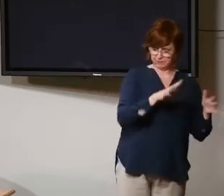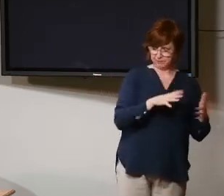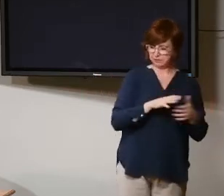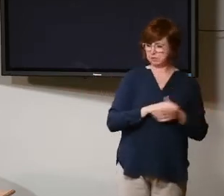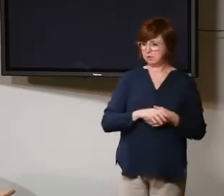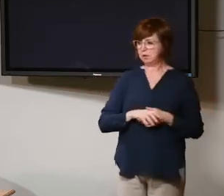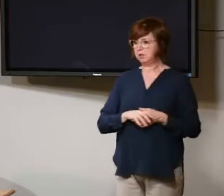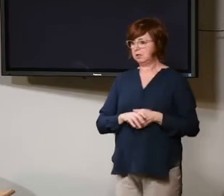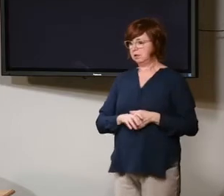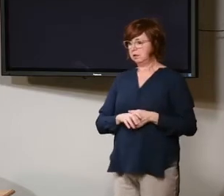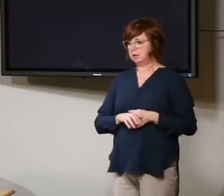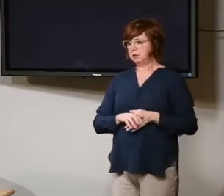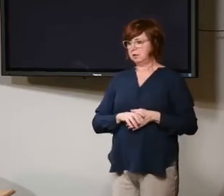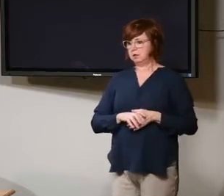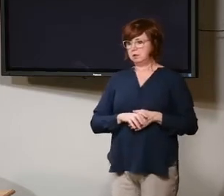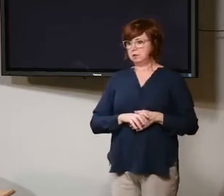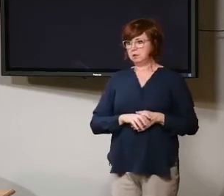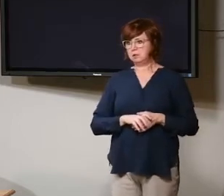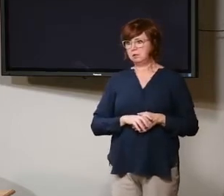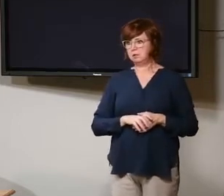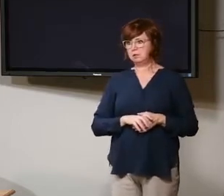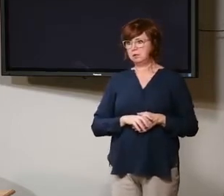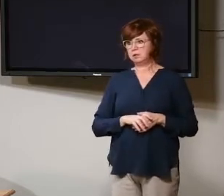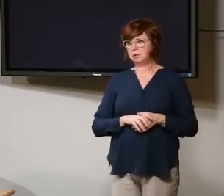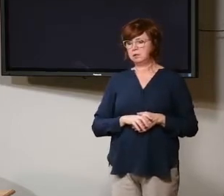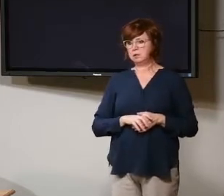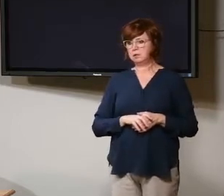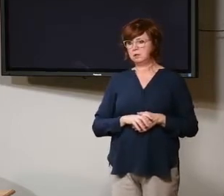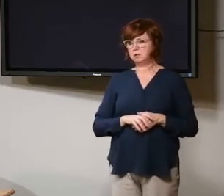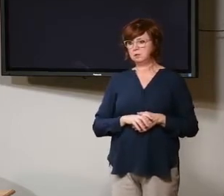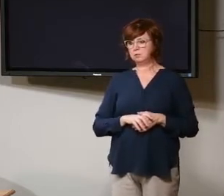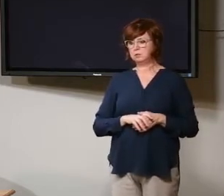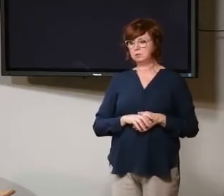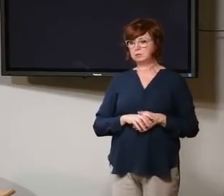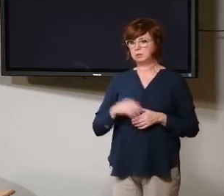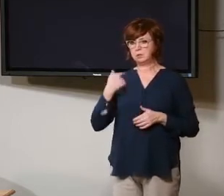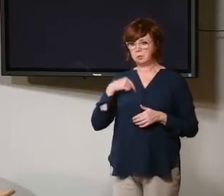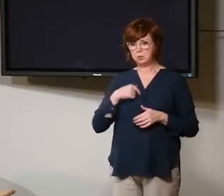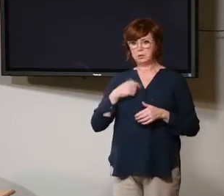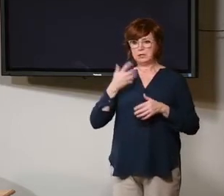there an ability for us as we move through this, and we're finding our way